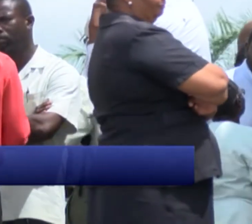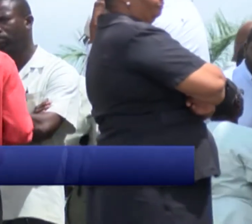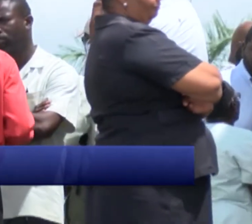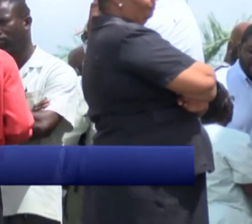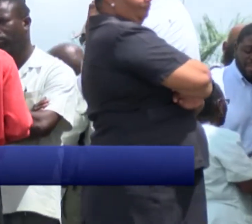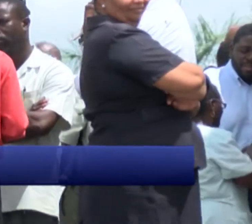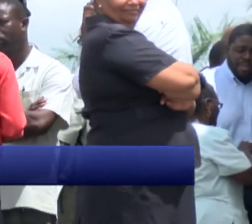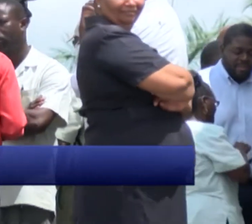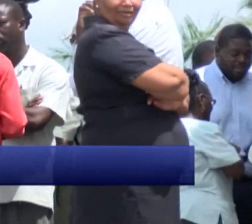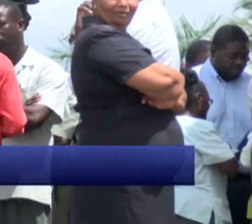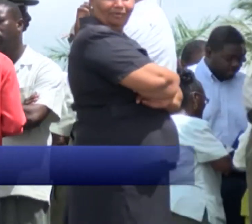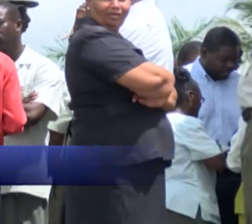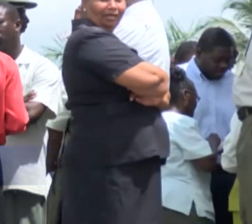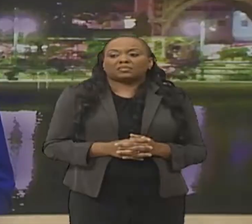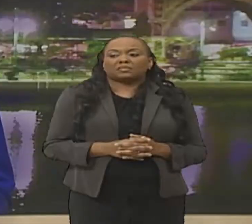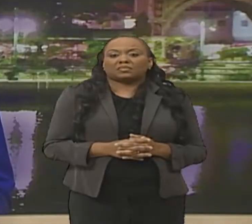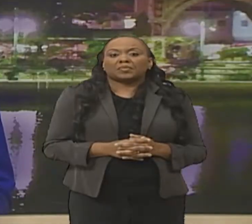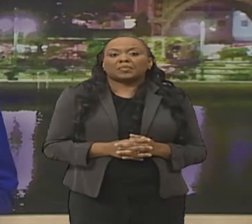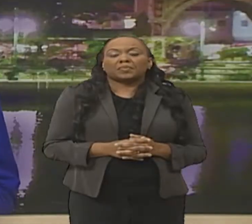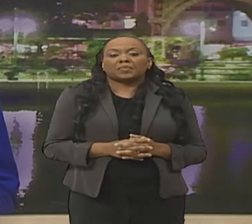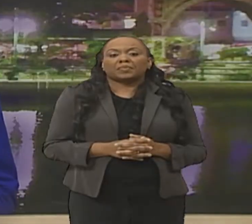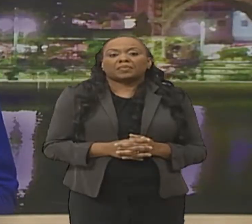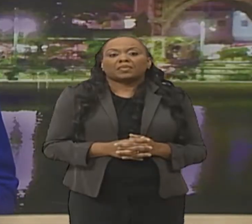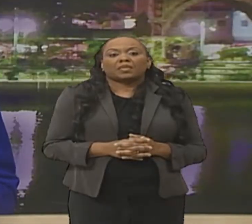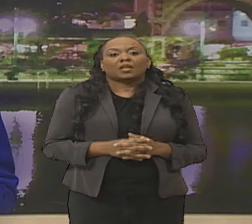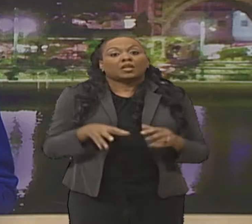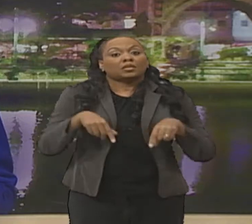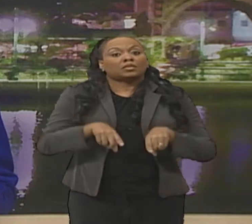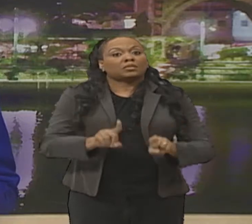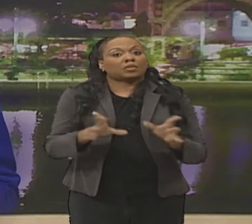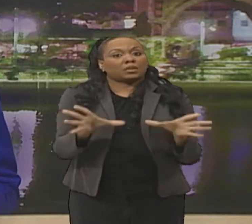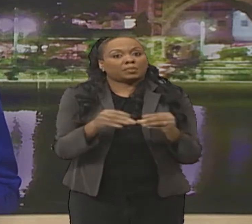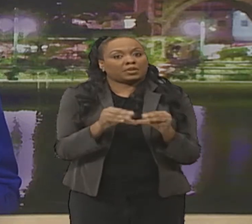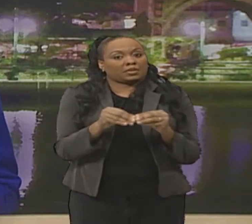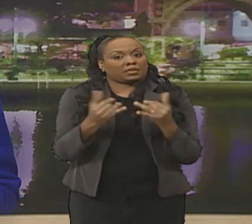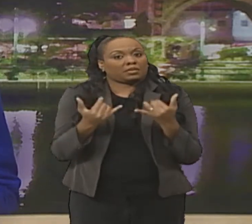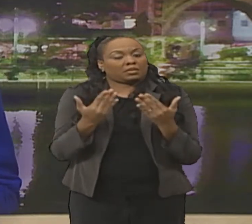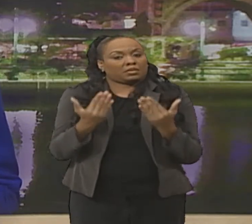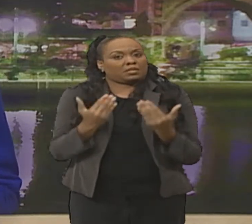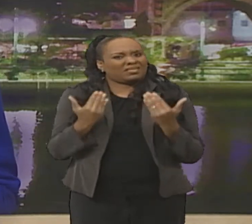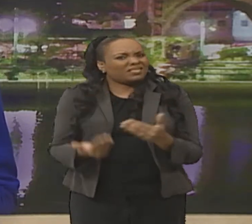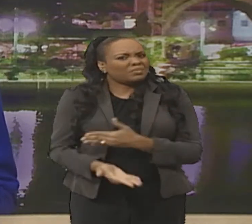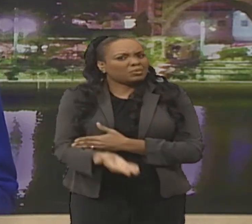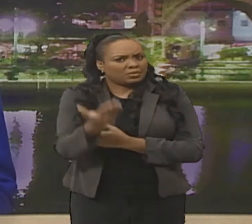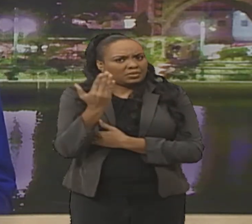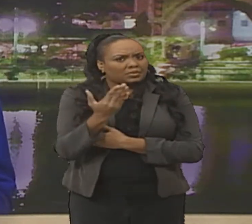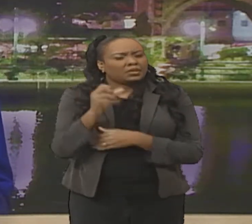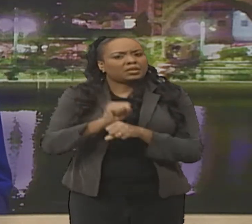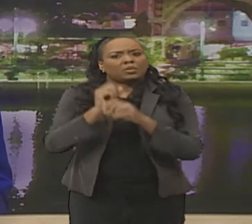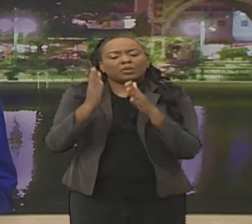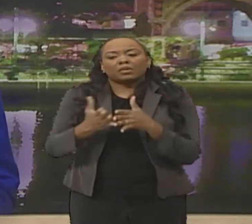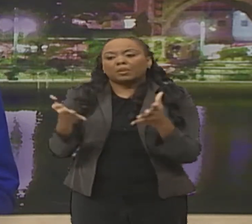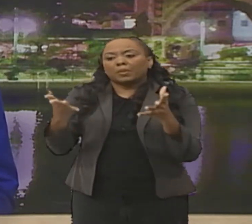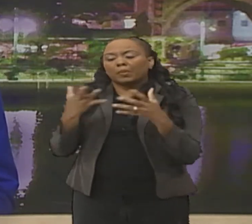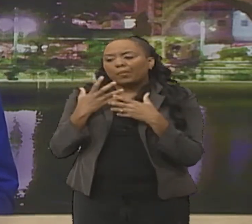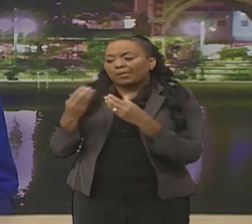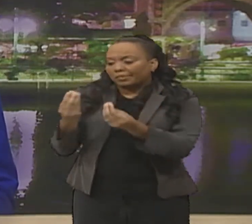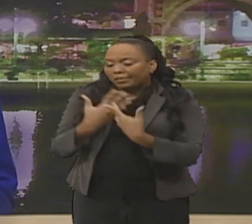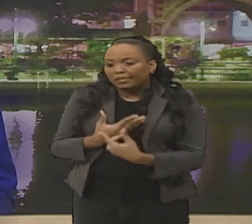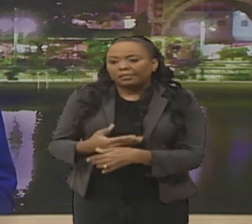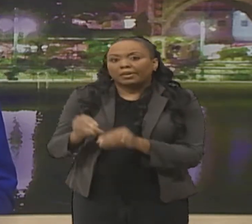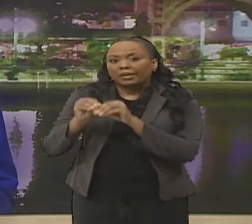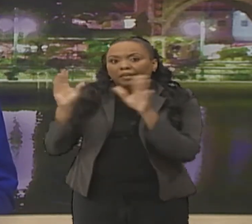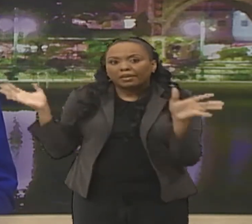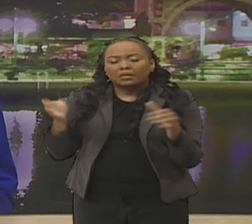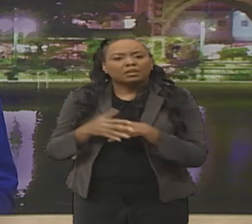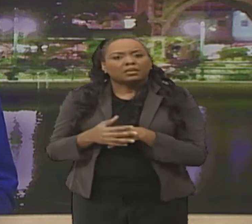and that's unacceptable. Well, during the meeting this morning, workers sought clarity on several issues, including the payment